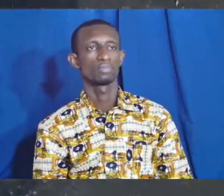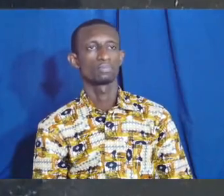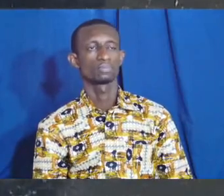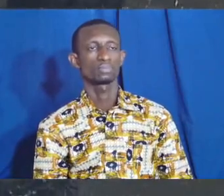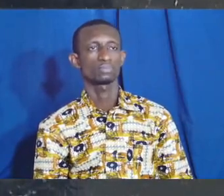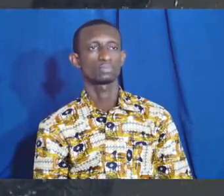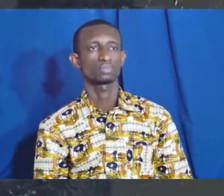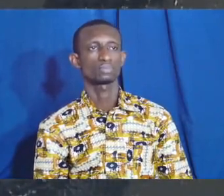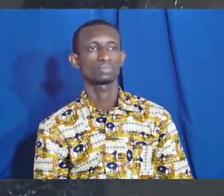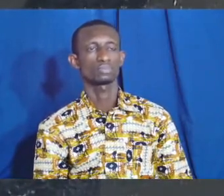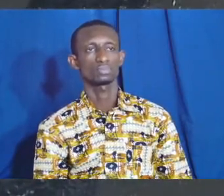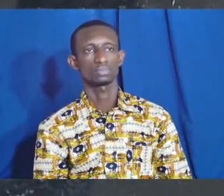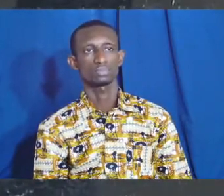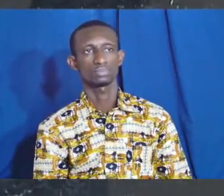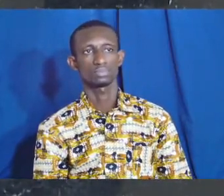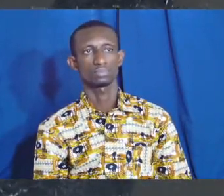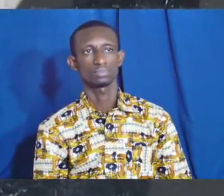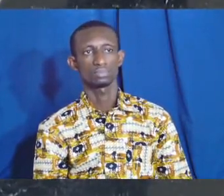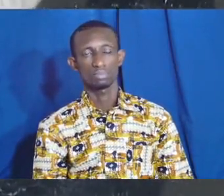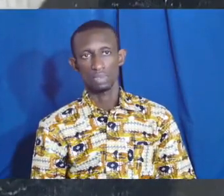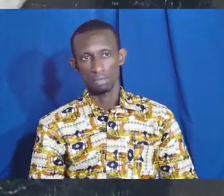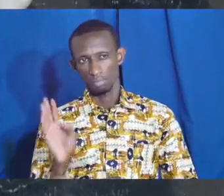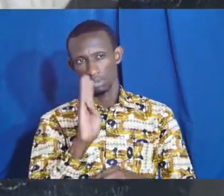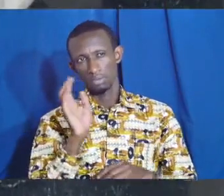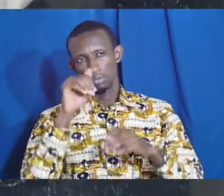Biology and health